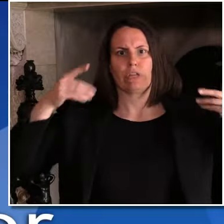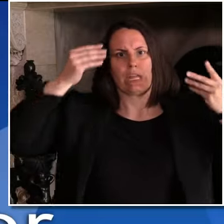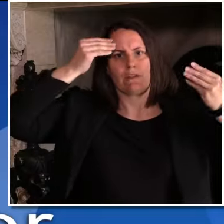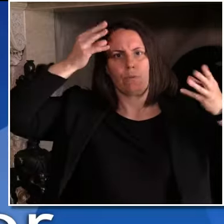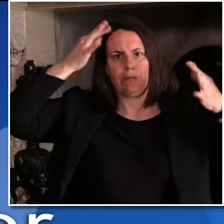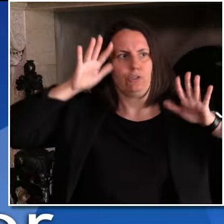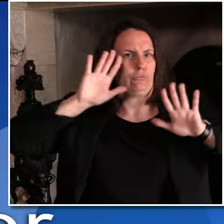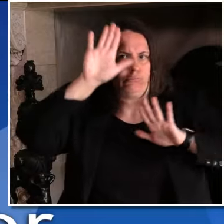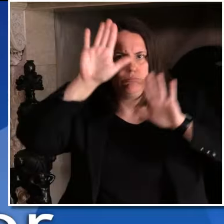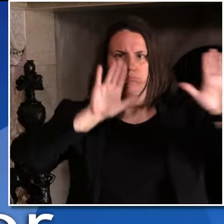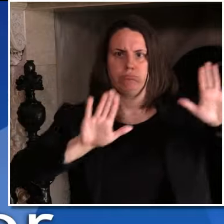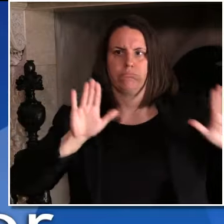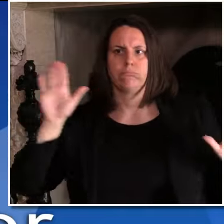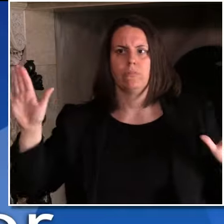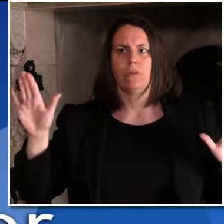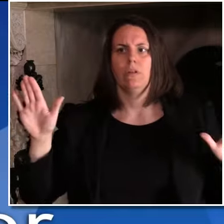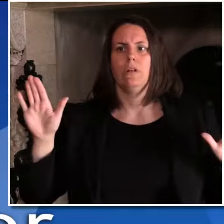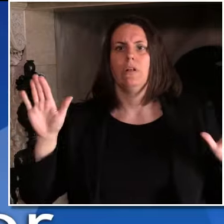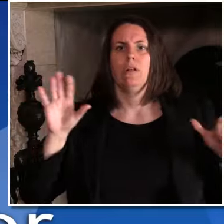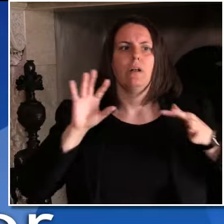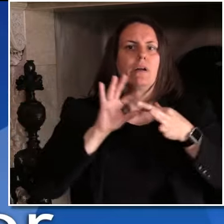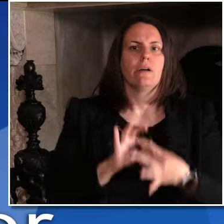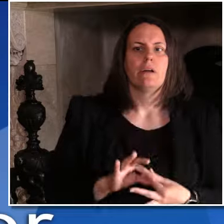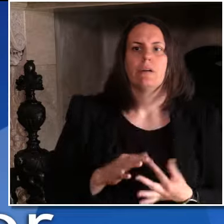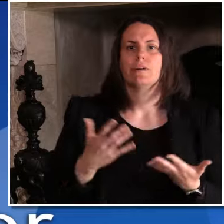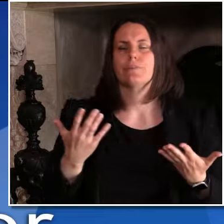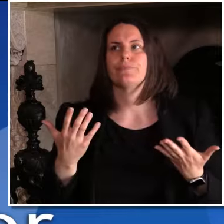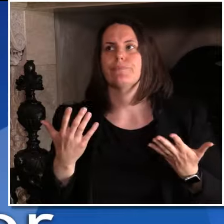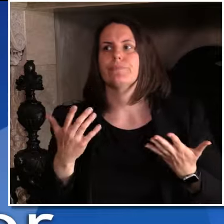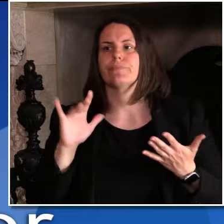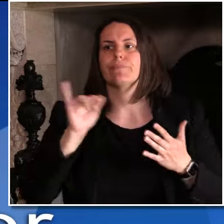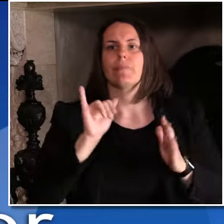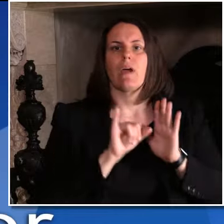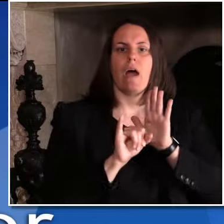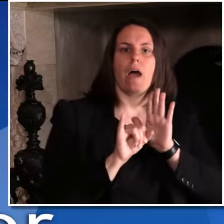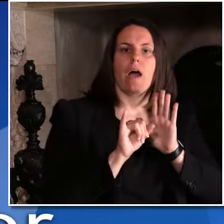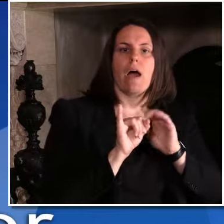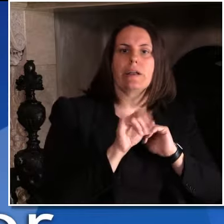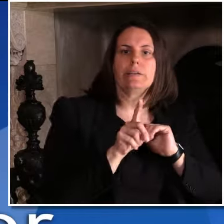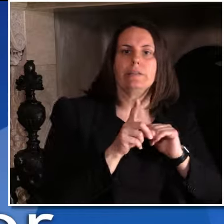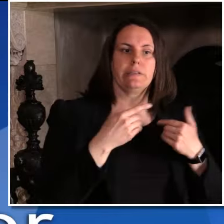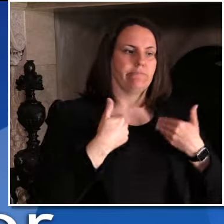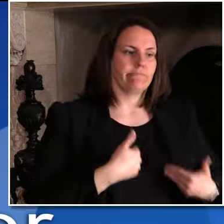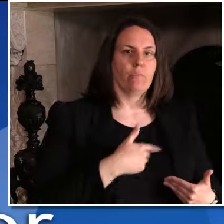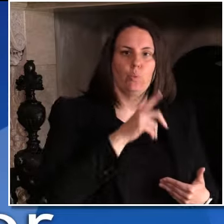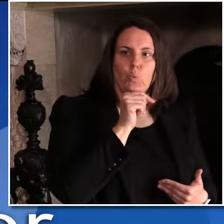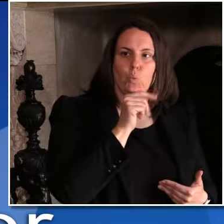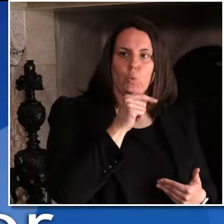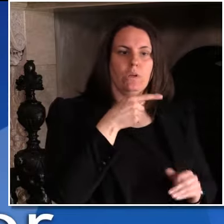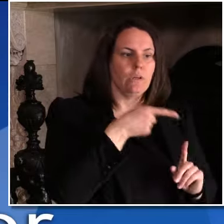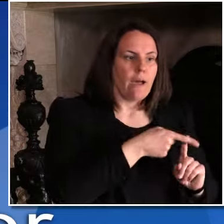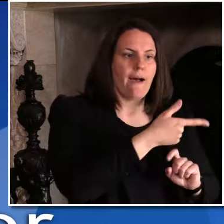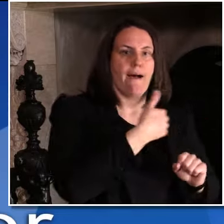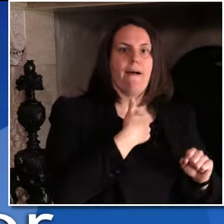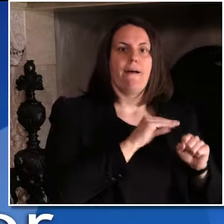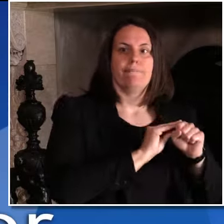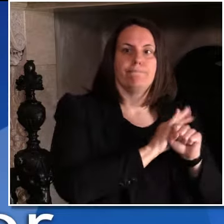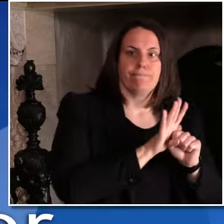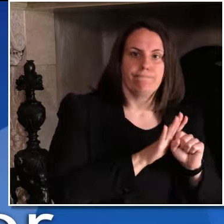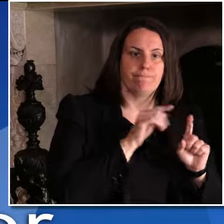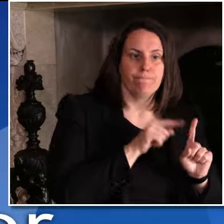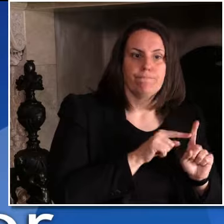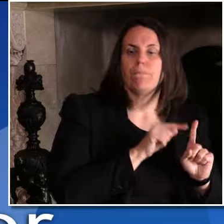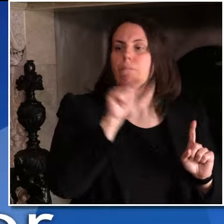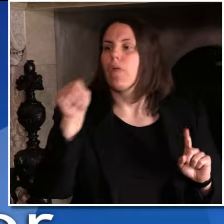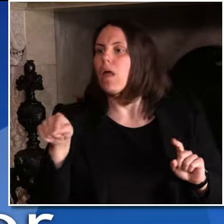about the identity of the people who have been diagnosed positive. And I understand what HIPAA is, but there are some counties